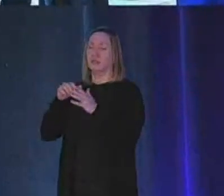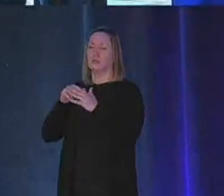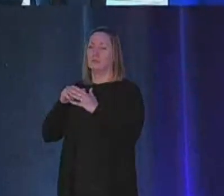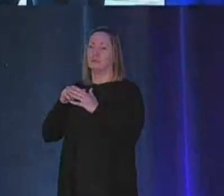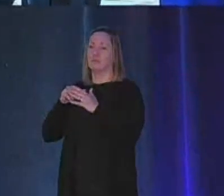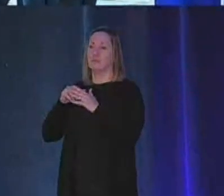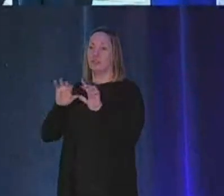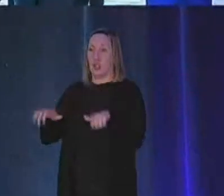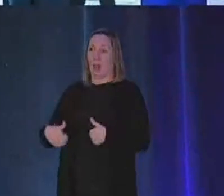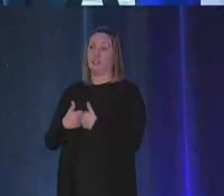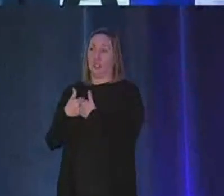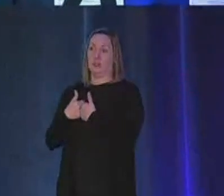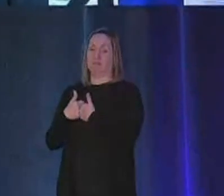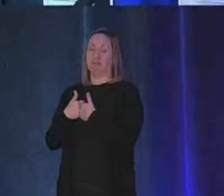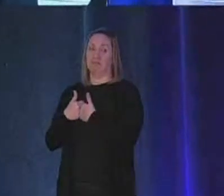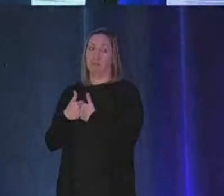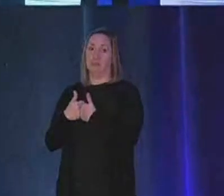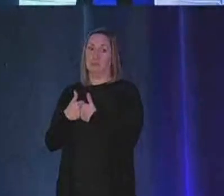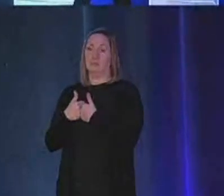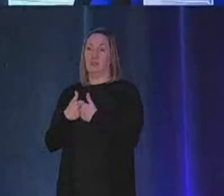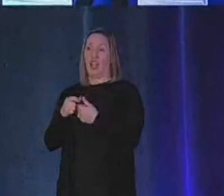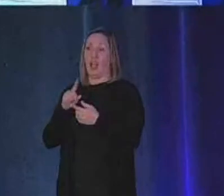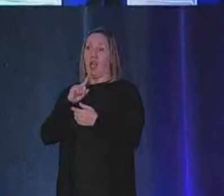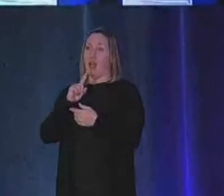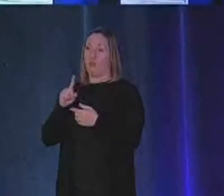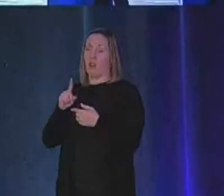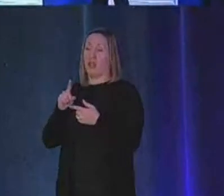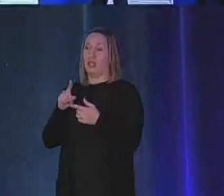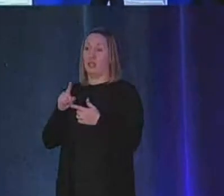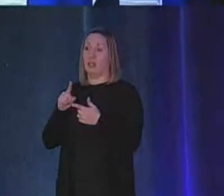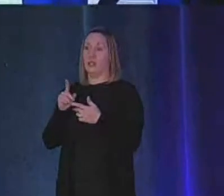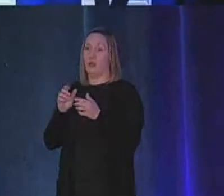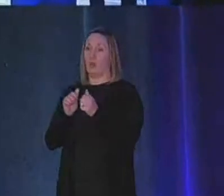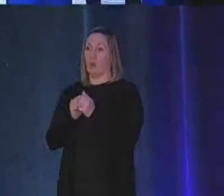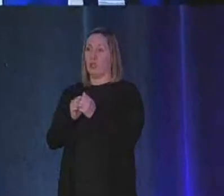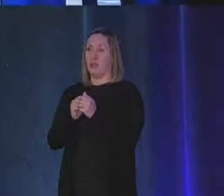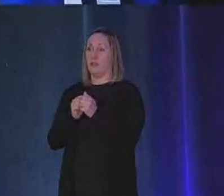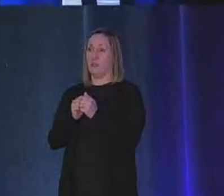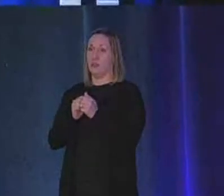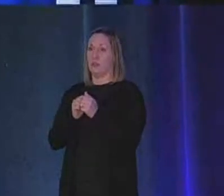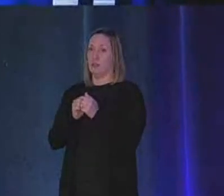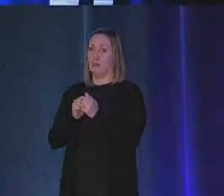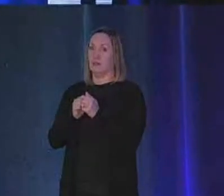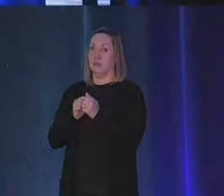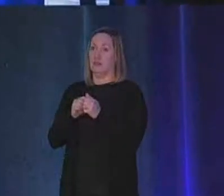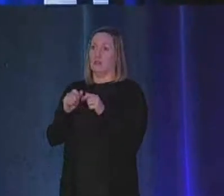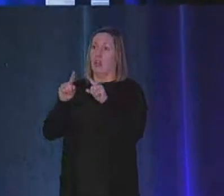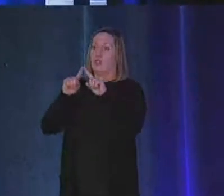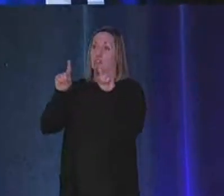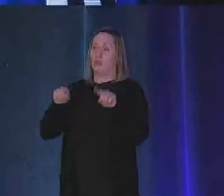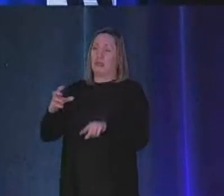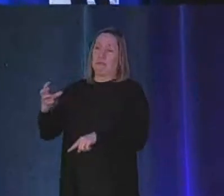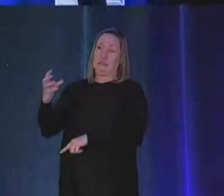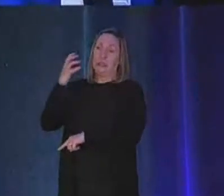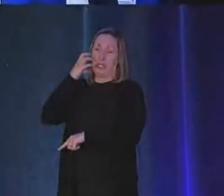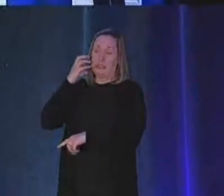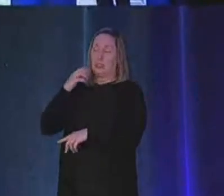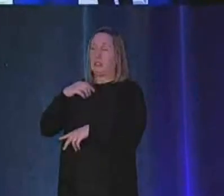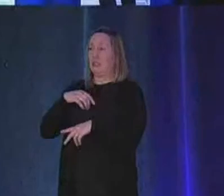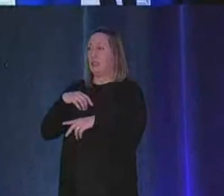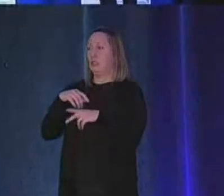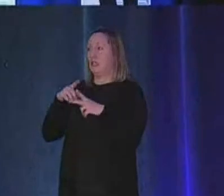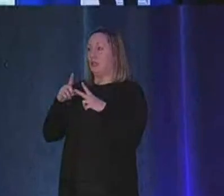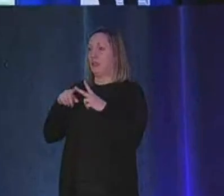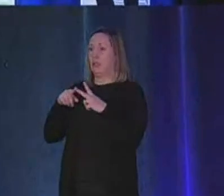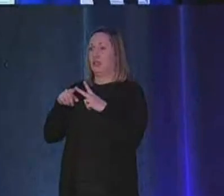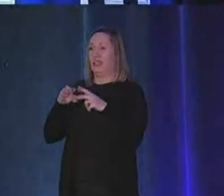very challenging. And essentially, between like, you know, screen densities and, you know, like